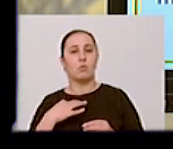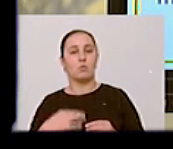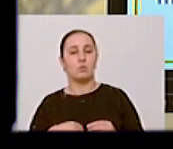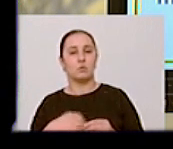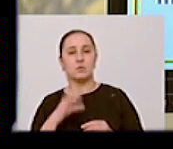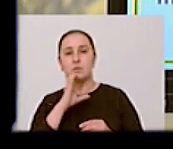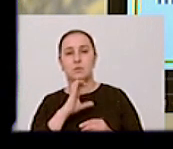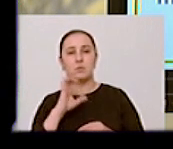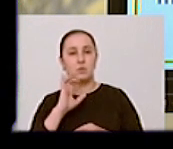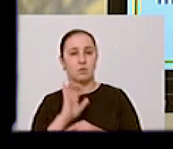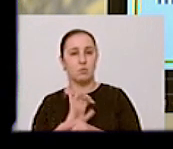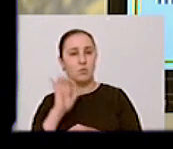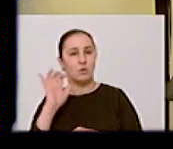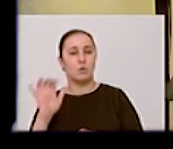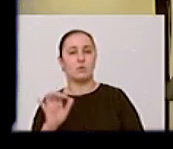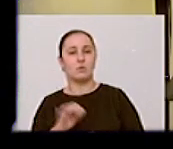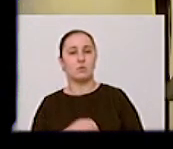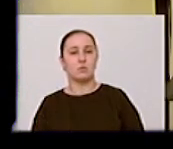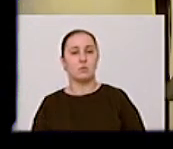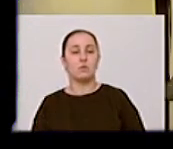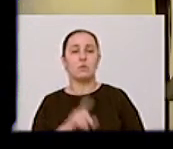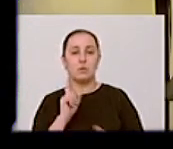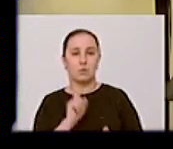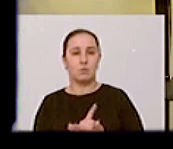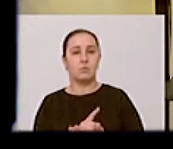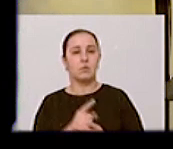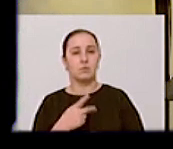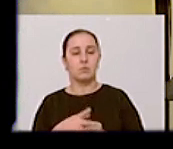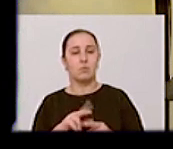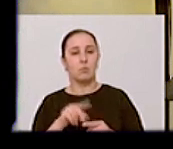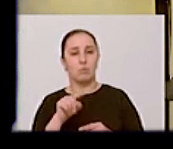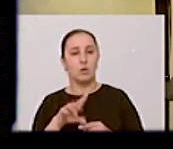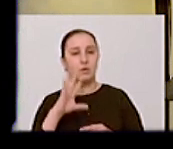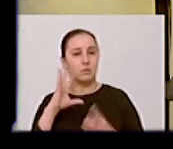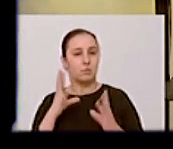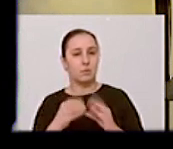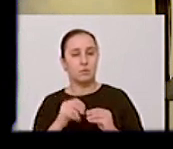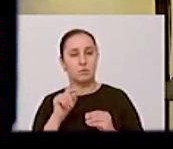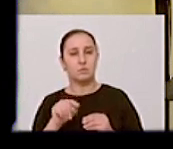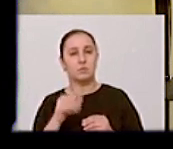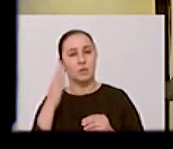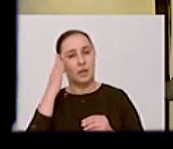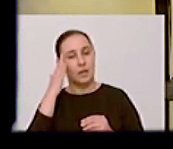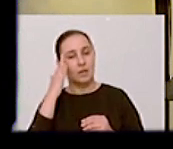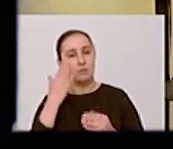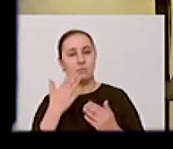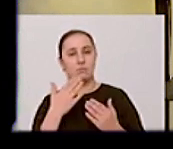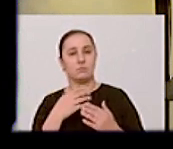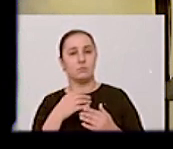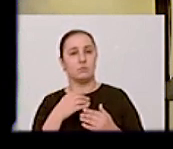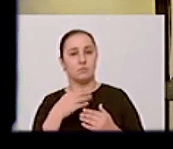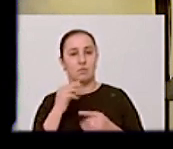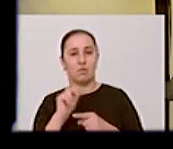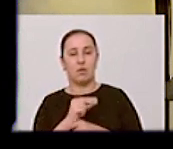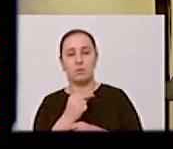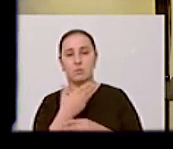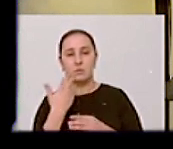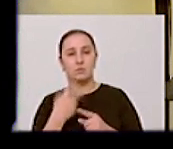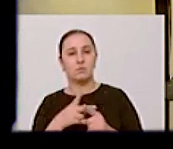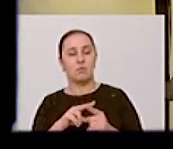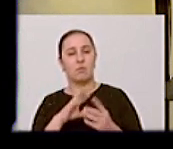bolamni Sibirga yuborarlar. Albatta, bularning barchasi ilmsizlik va